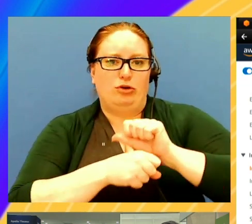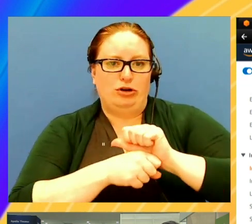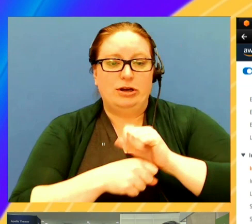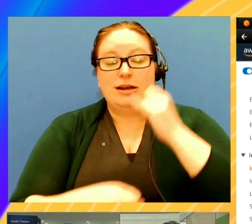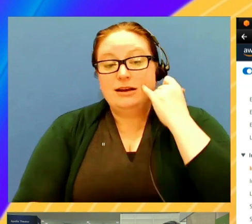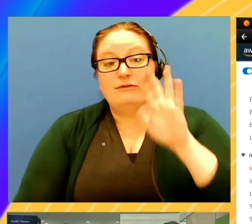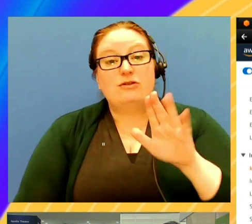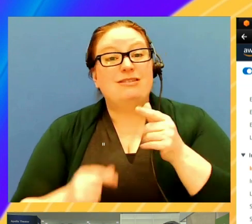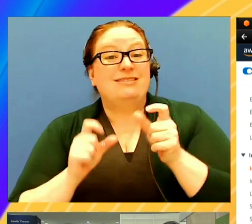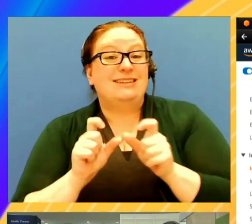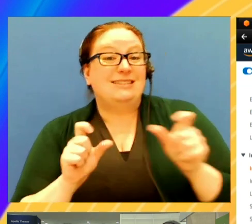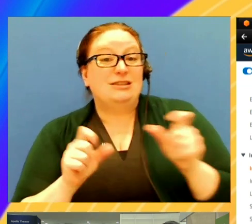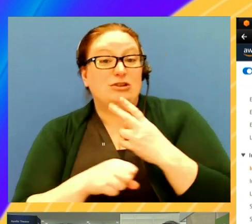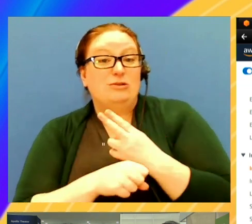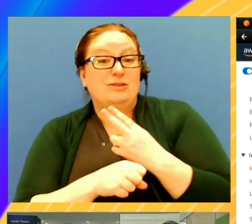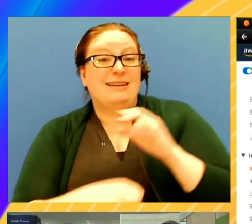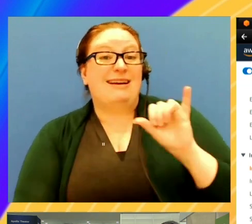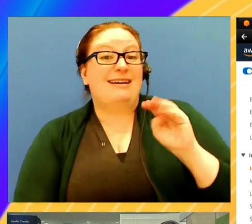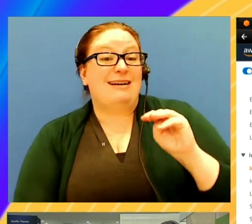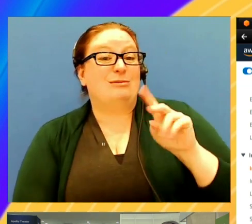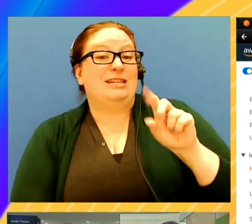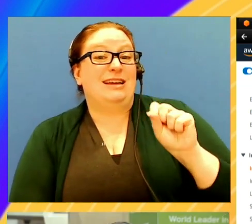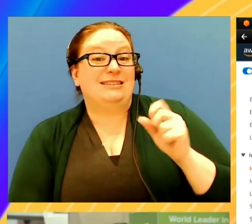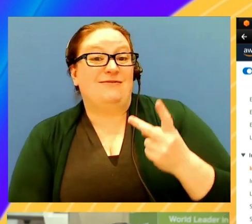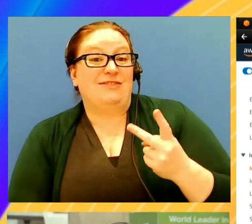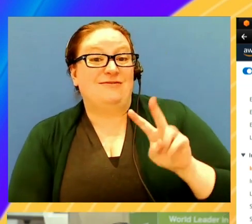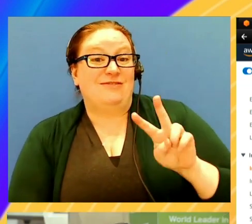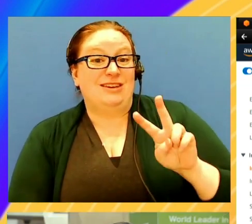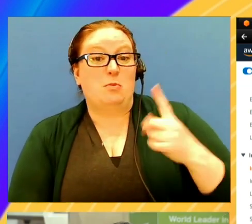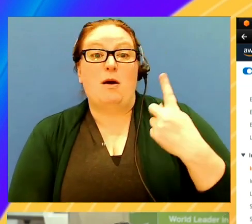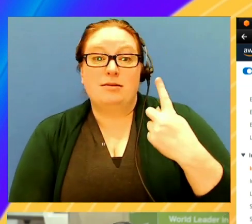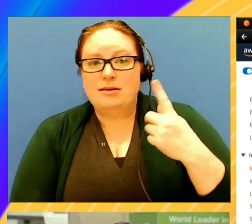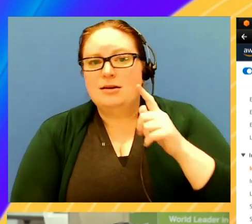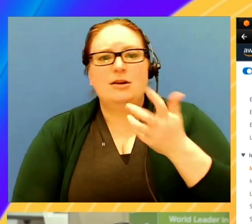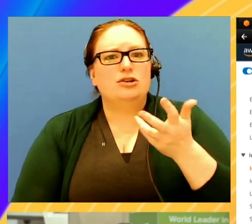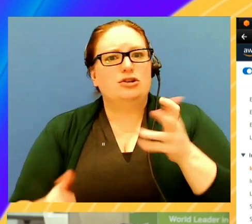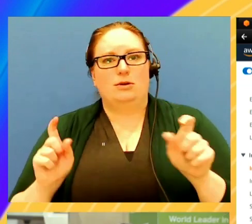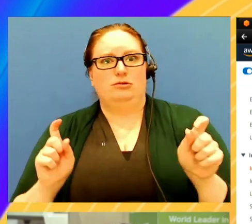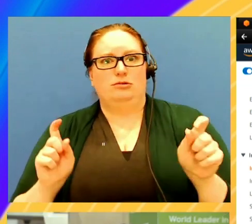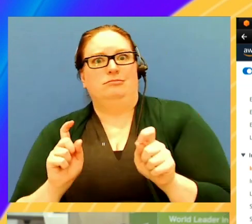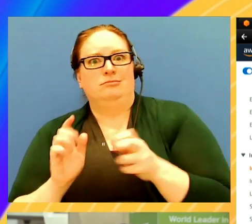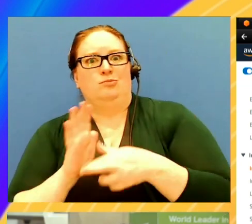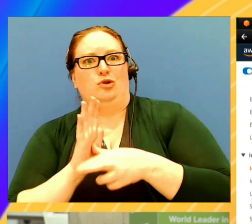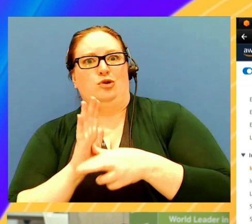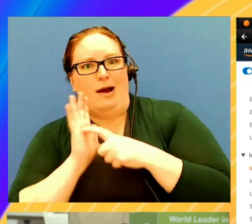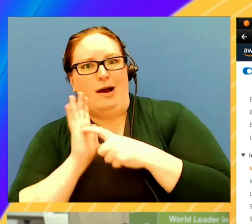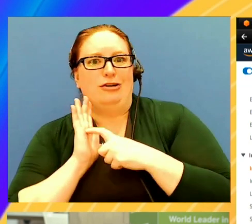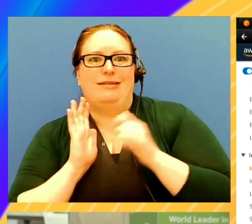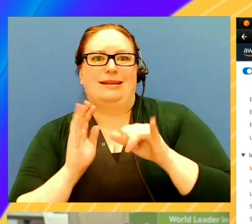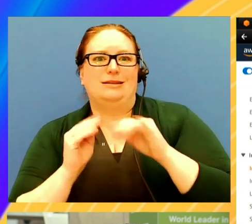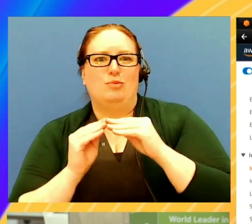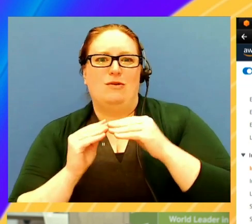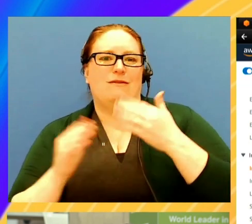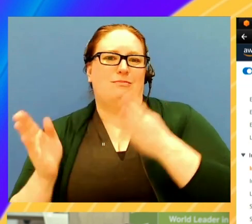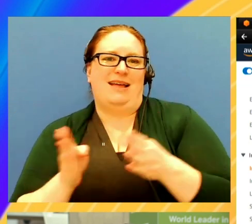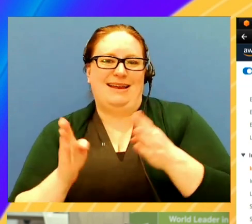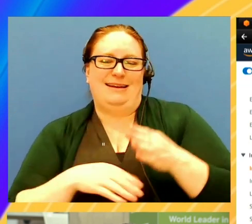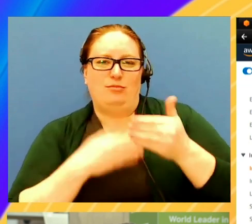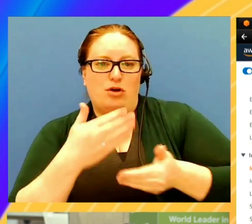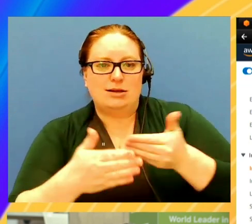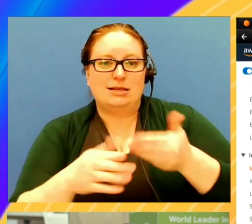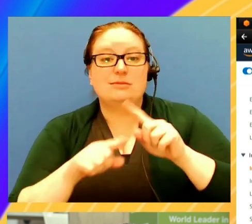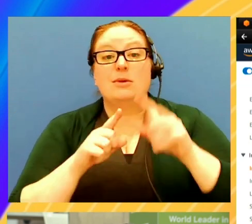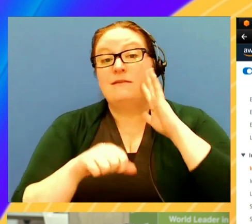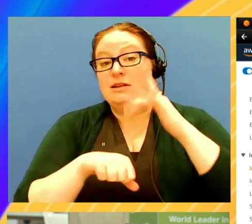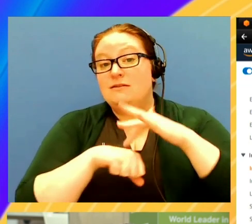using IMDS v1, you don't want to just flip this over to required. That is a little bit more of a planning process. But as long as it's available and